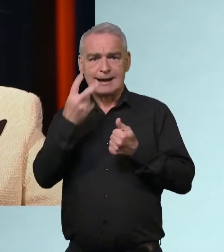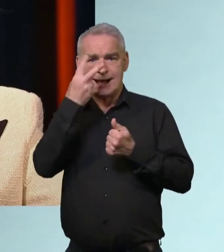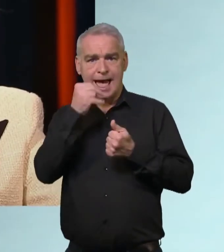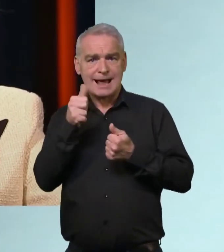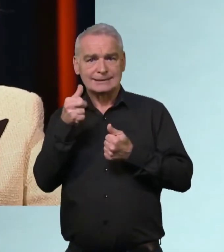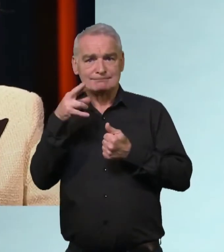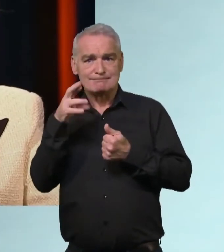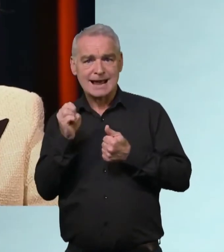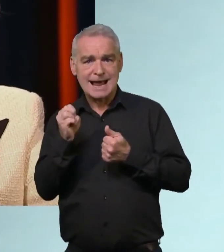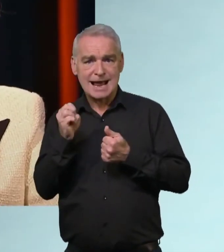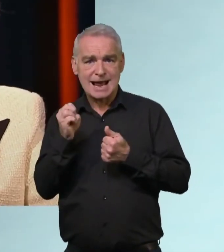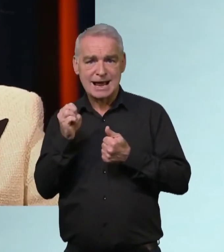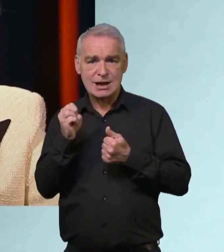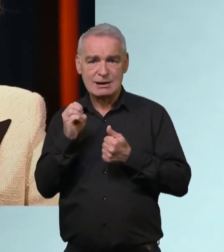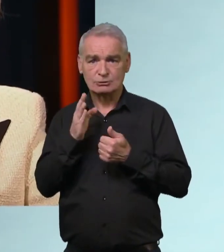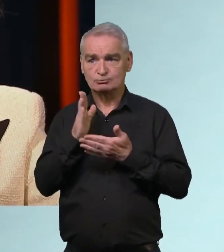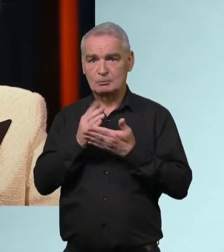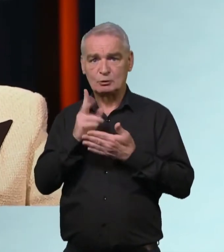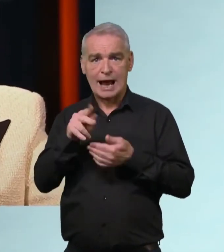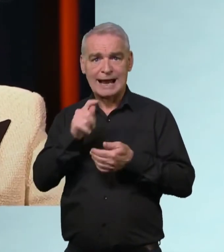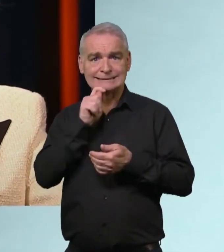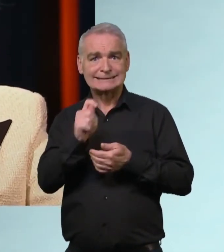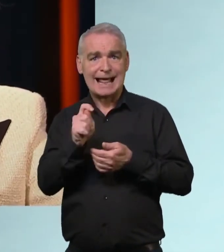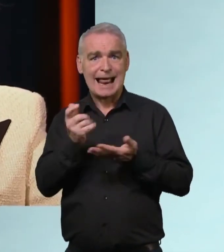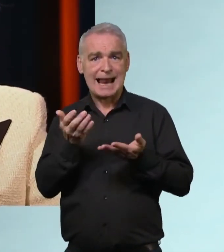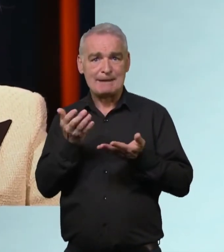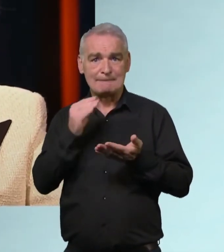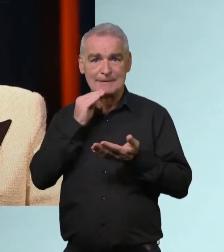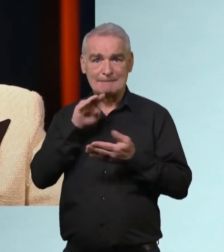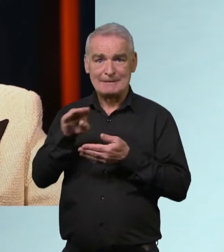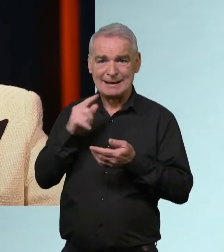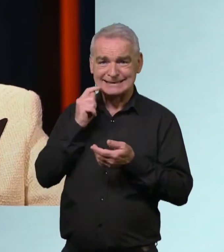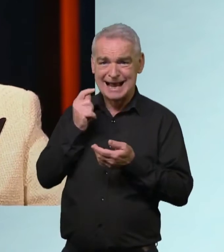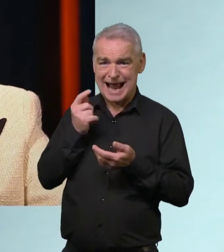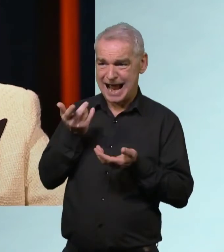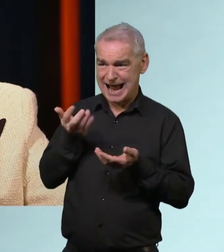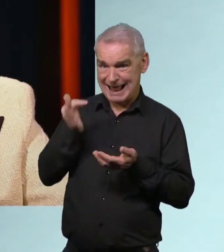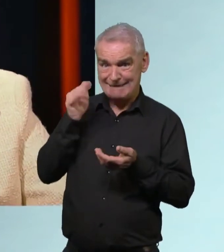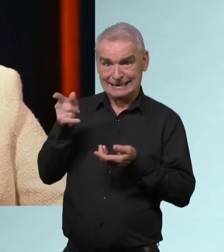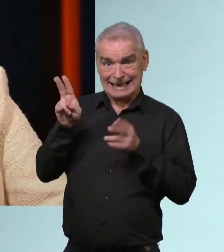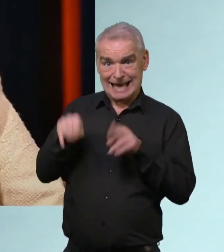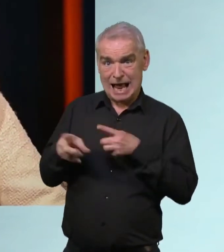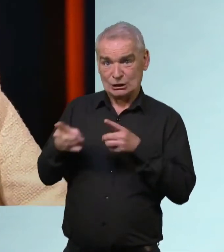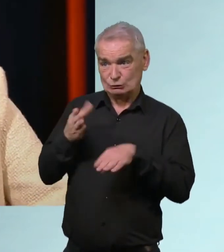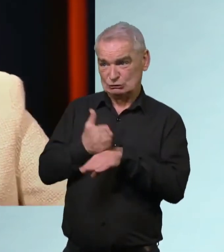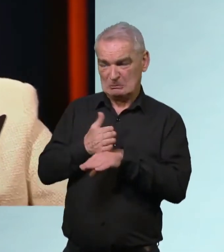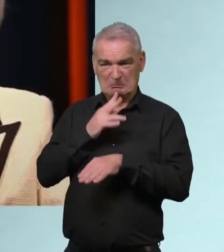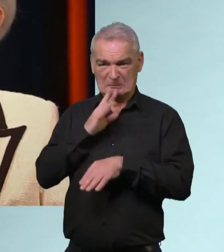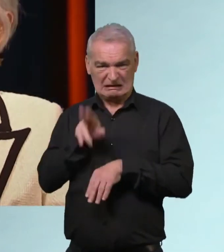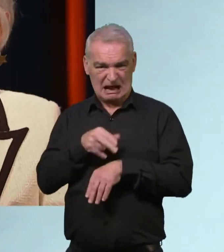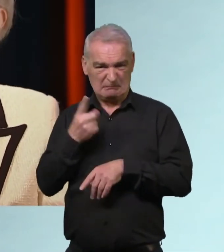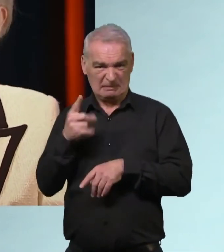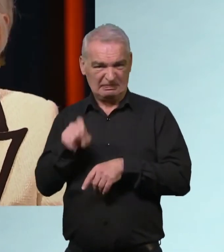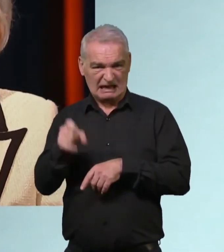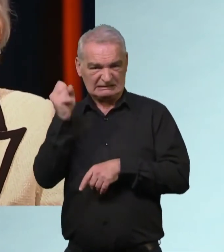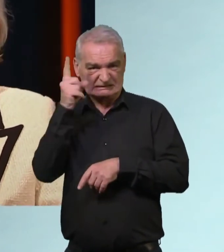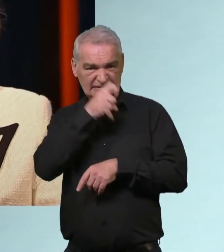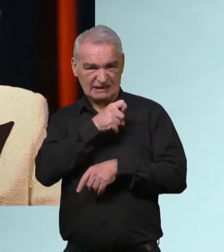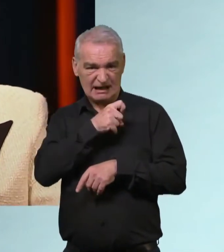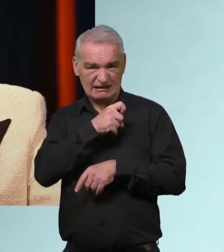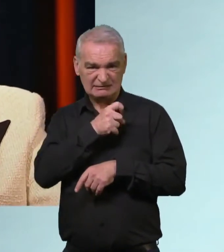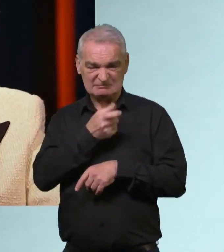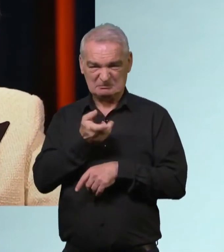usually tell. I mean, there are people who have said, well, if she could do it, it can't be that difficult. And I go, it's actually not